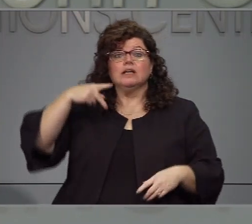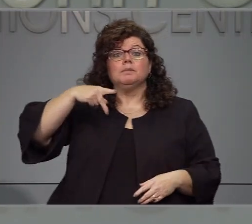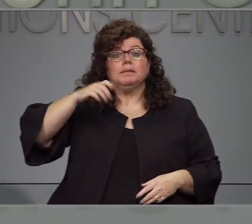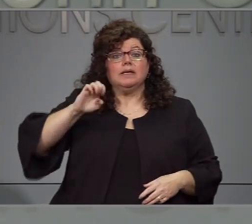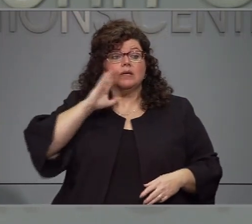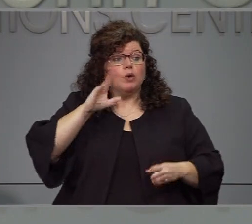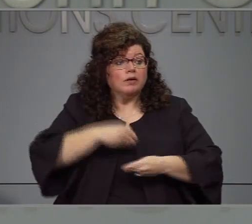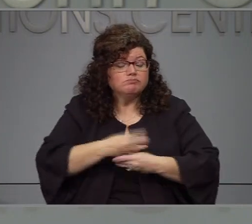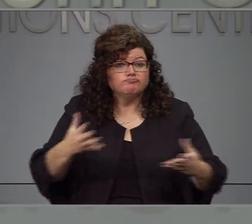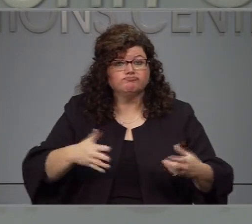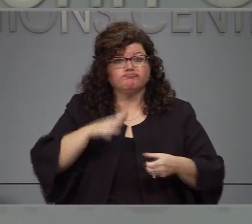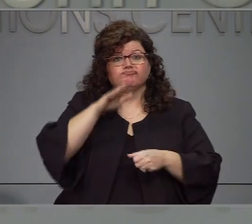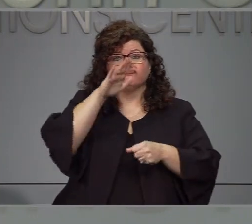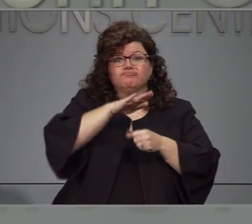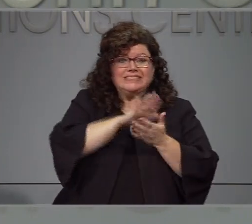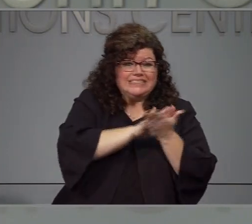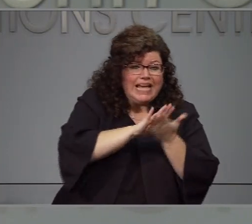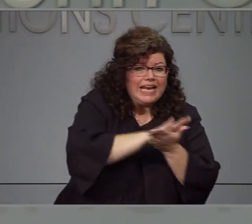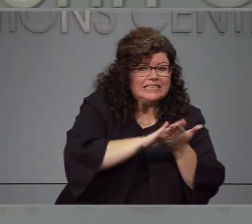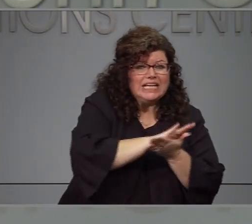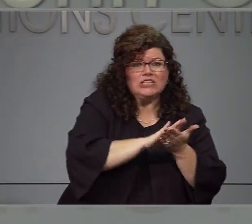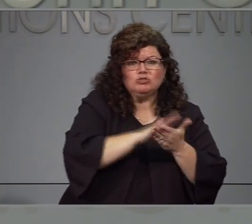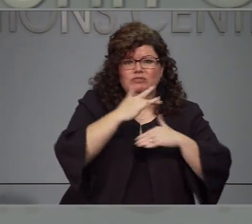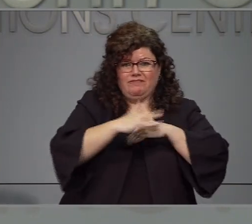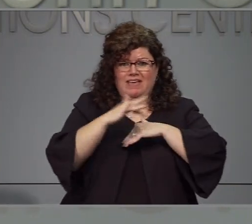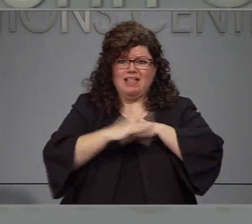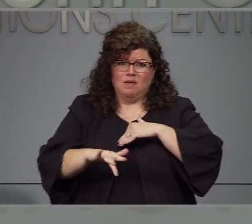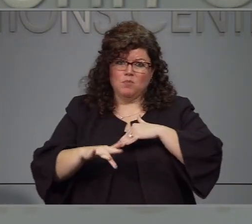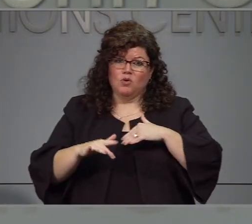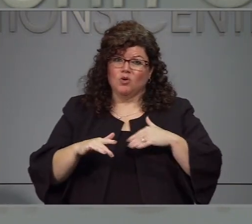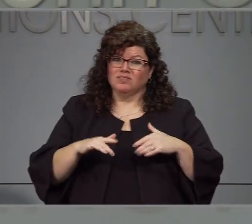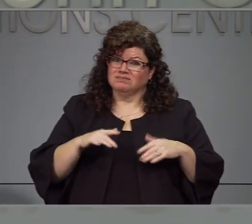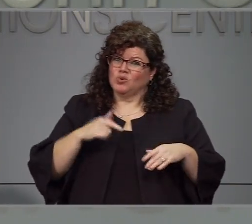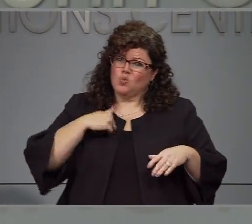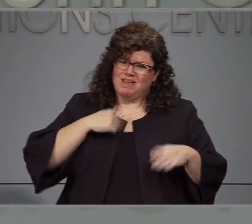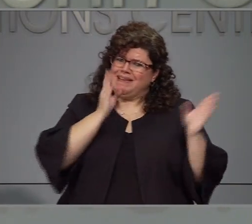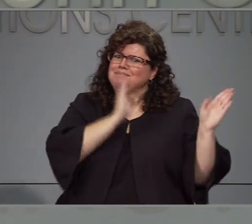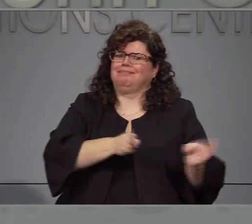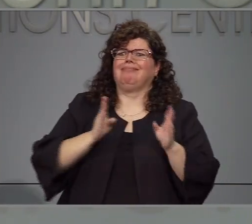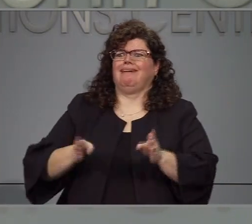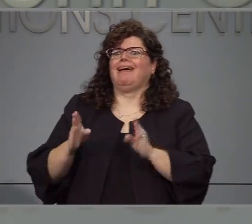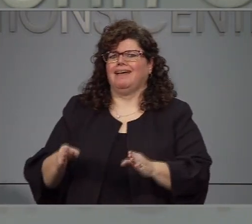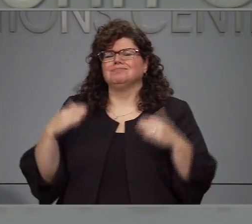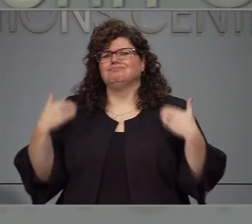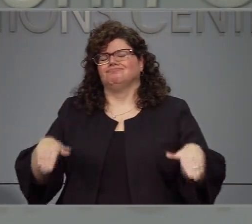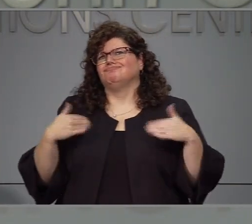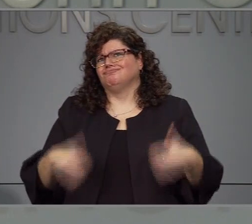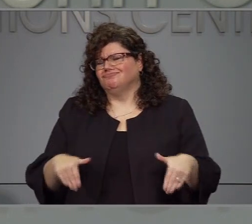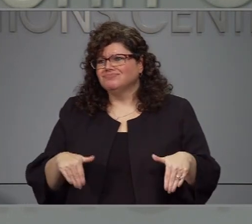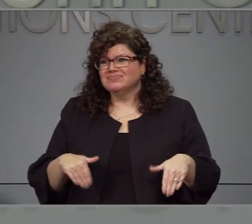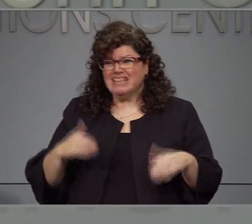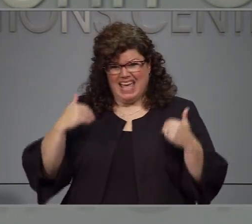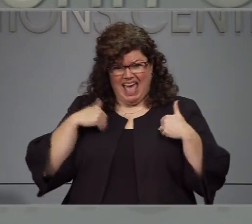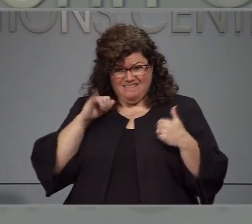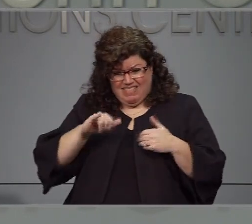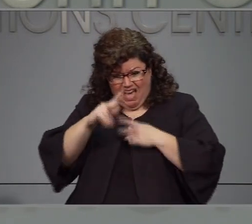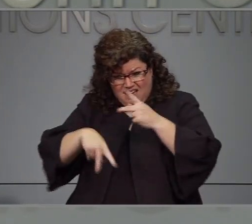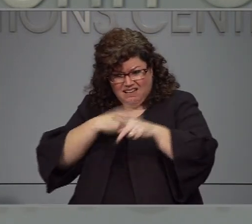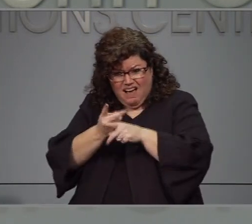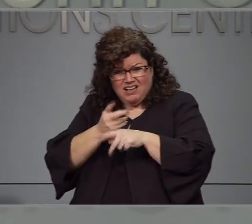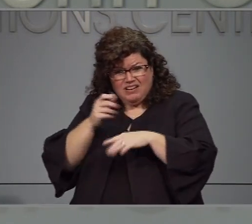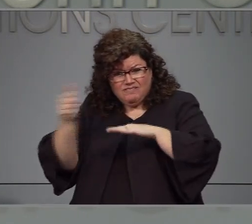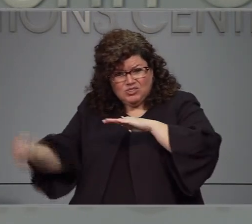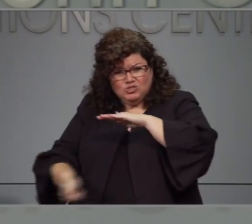PPE, hand sanitizer, and a lot of work to make sure that when you have people in a congregate sheltering like